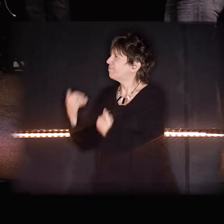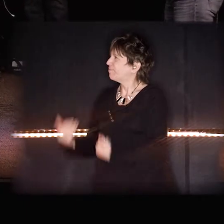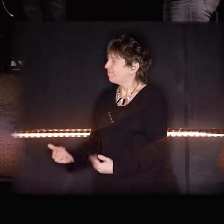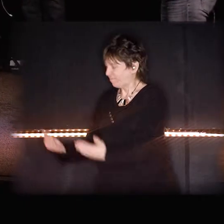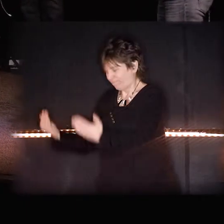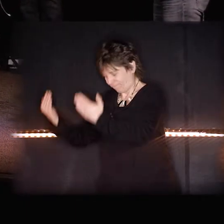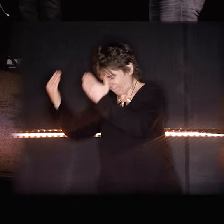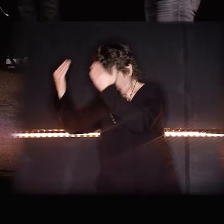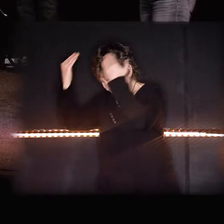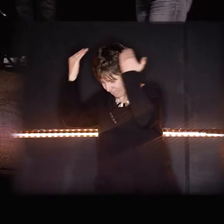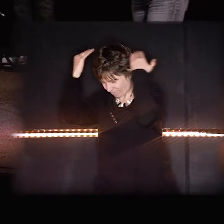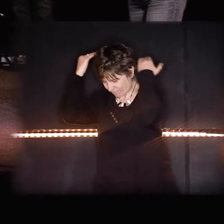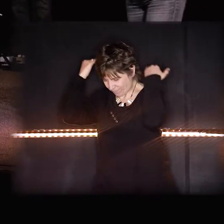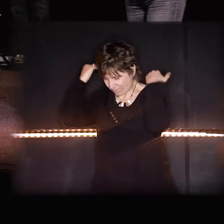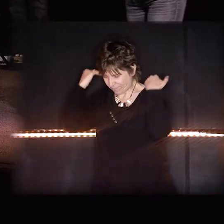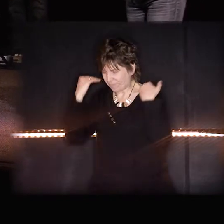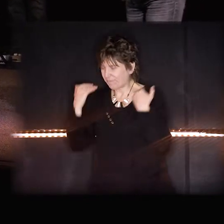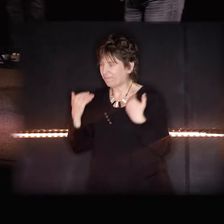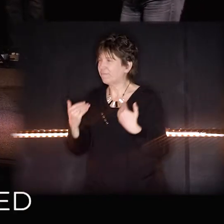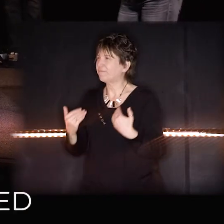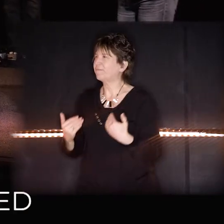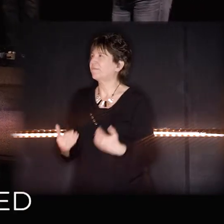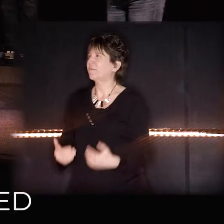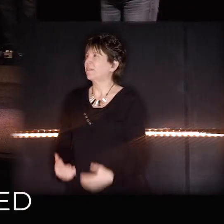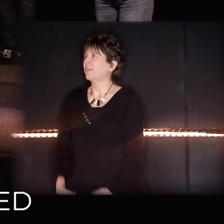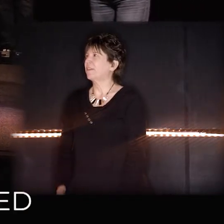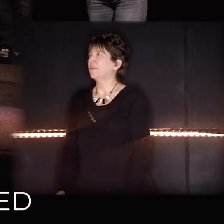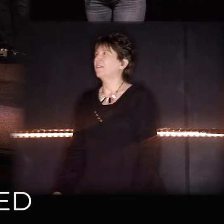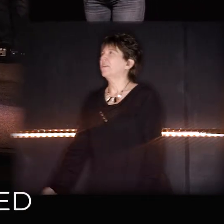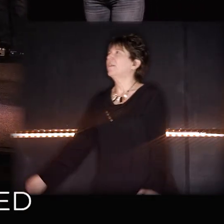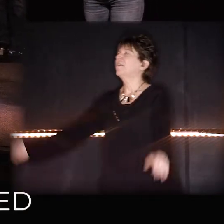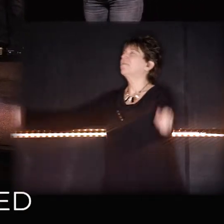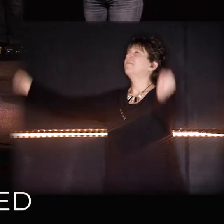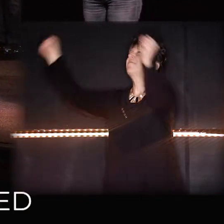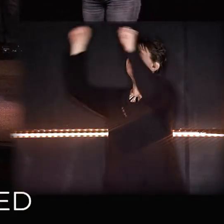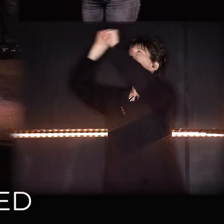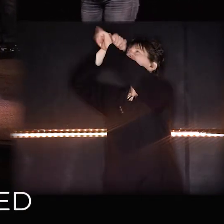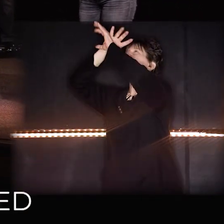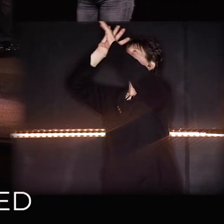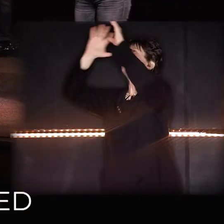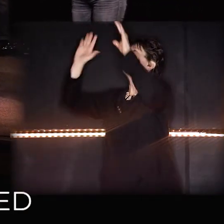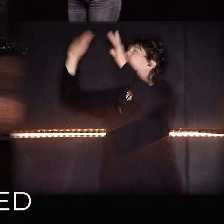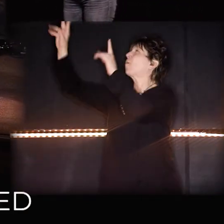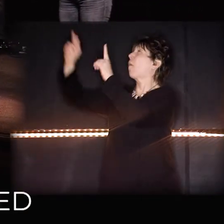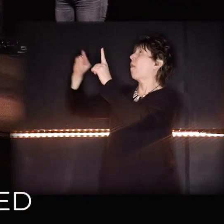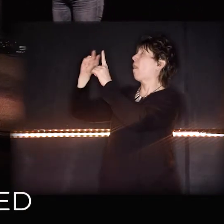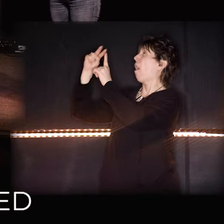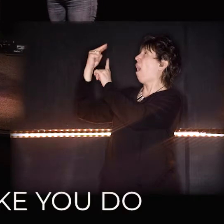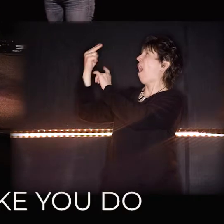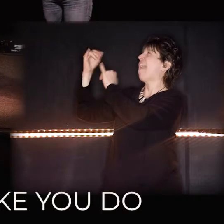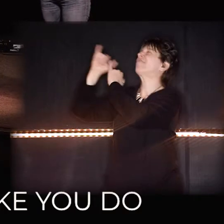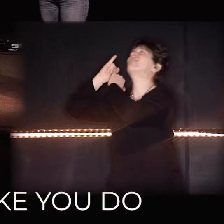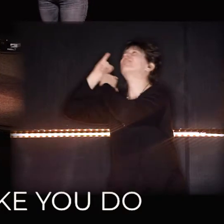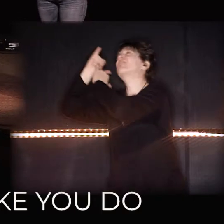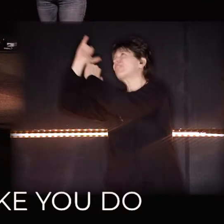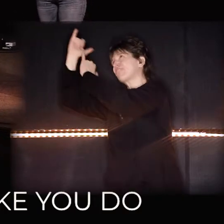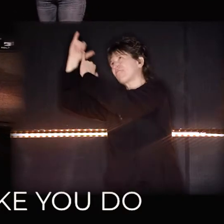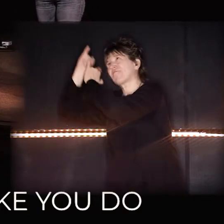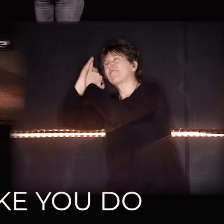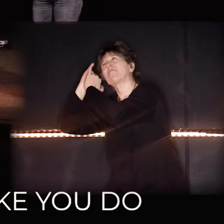God, I look to you. I won't be overwhelmed. Give